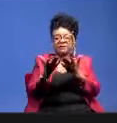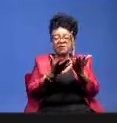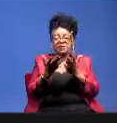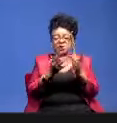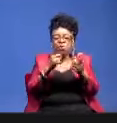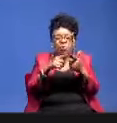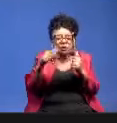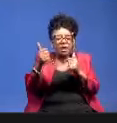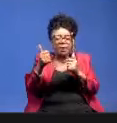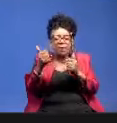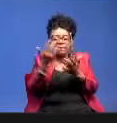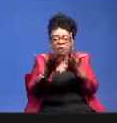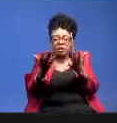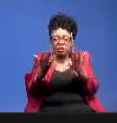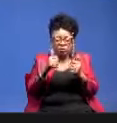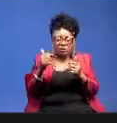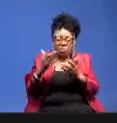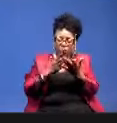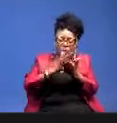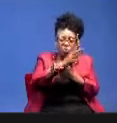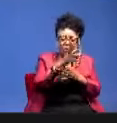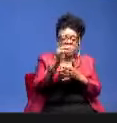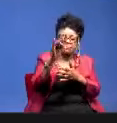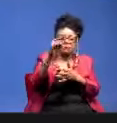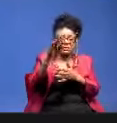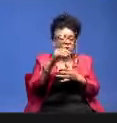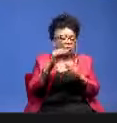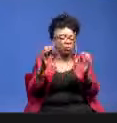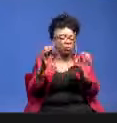come through KNTC? What about a businessman just